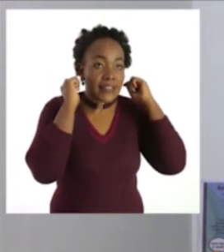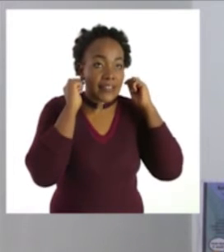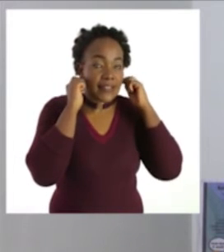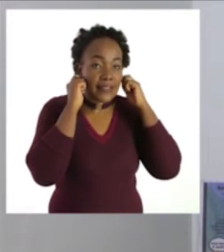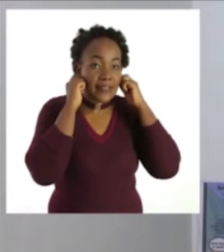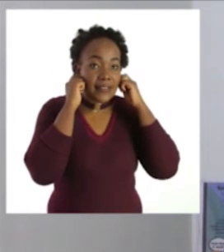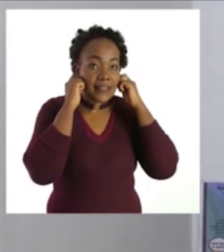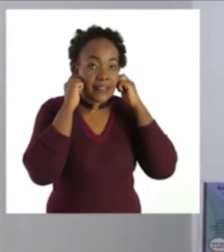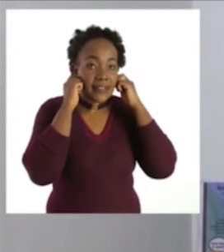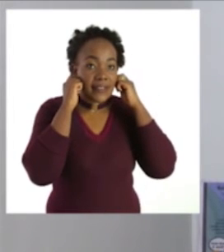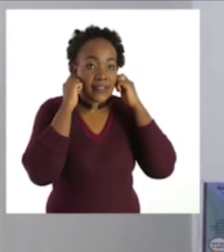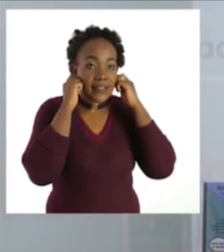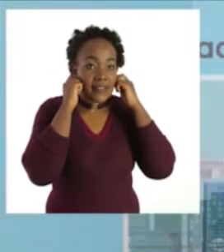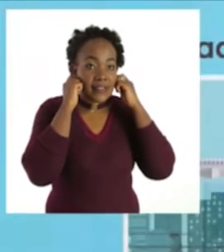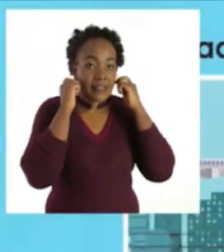mask.